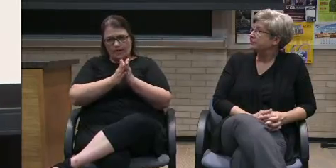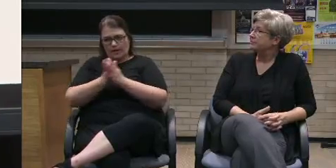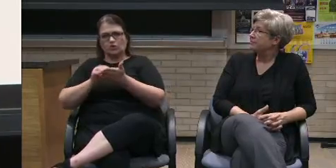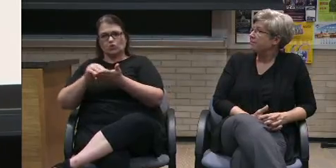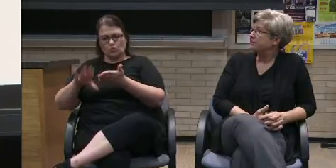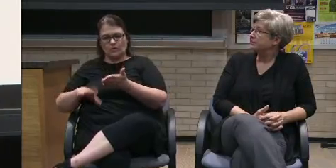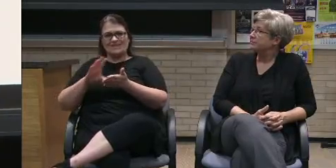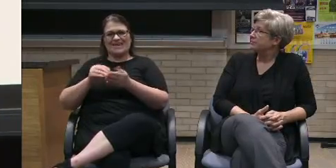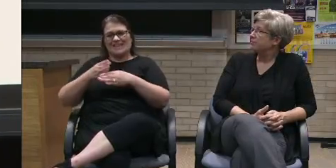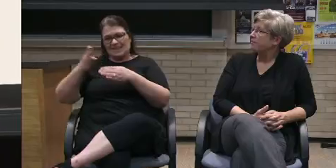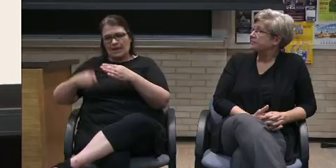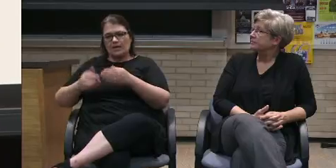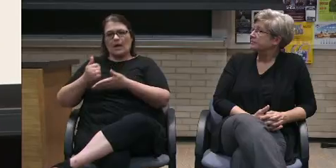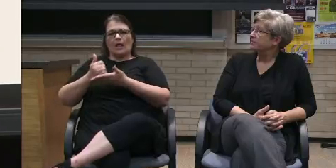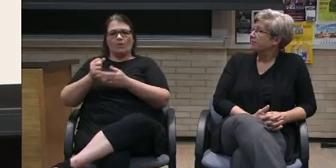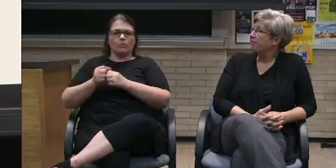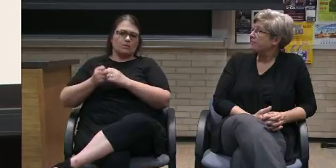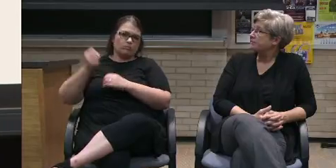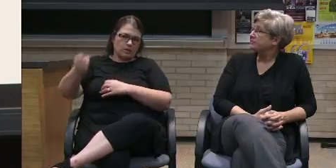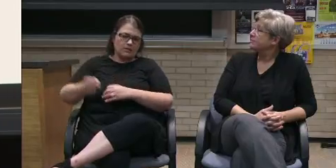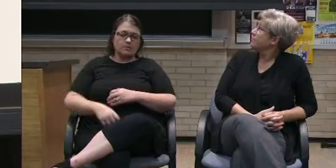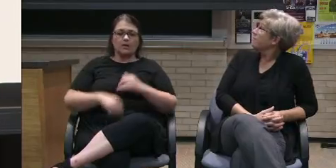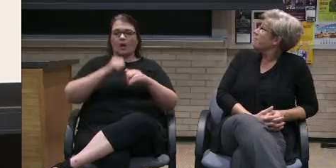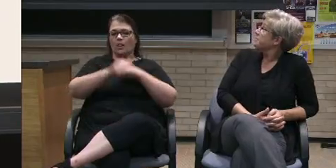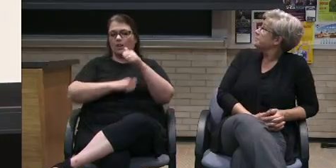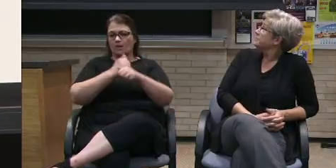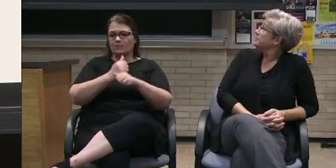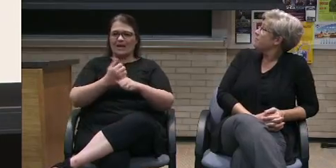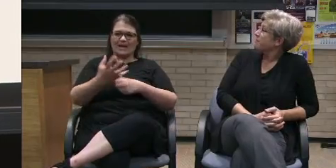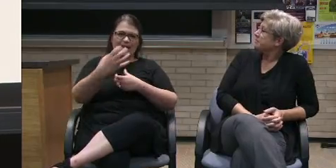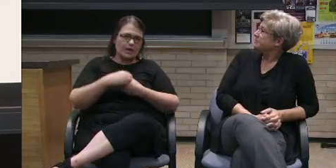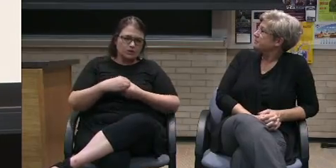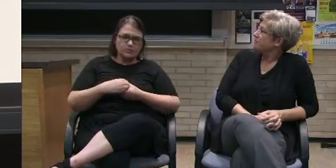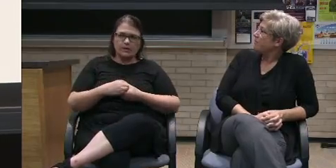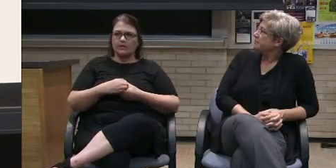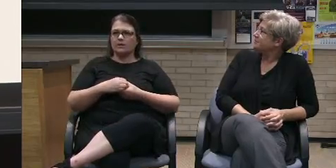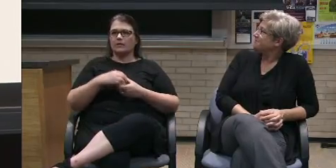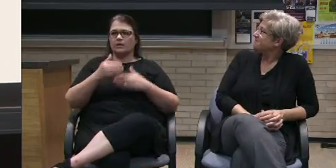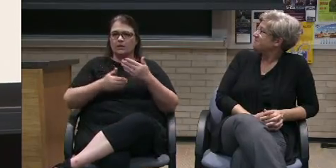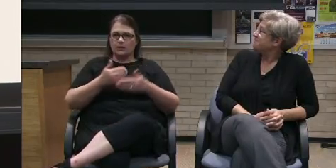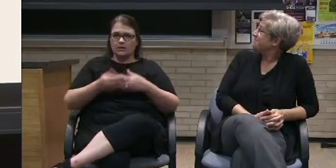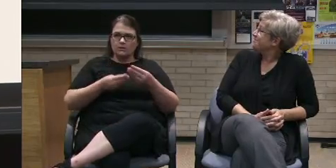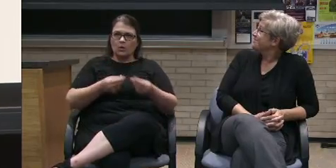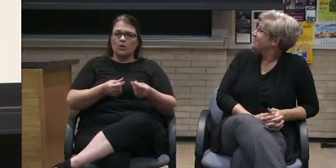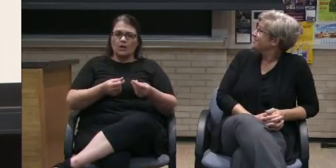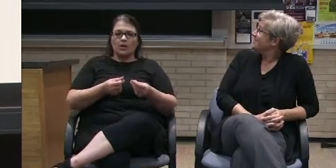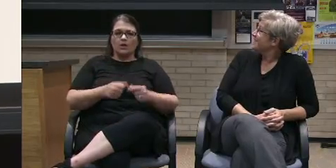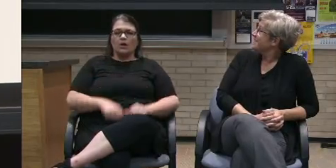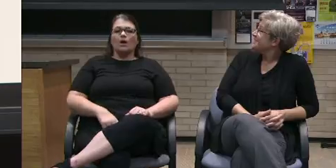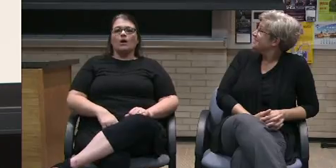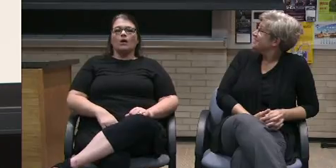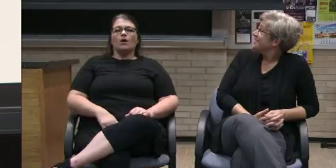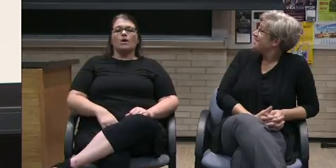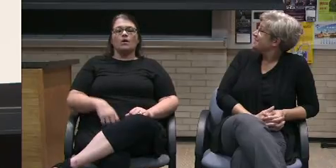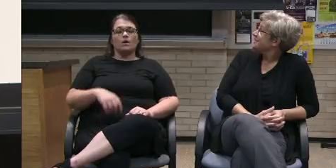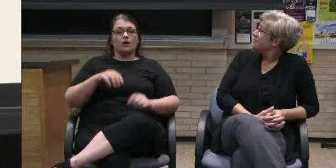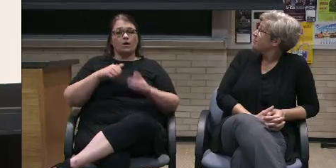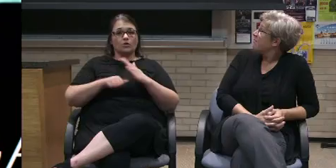placement. Alumni engagement. I'm going to move smoothly. Under relevant culturally, I